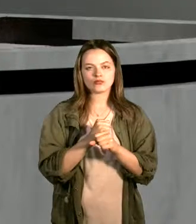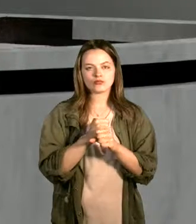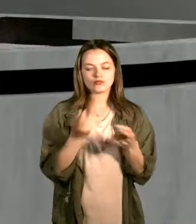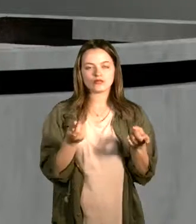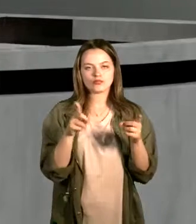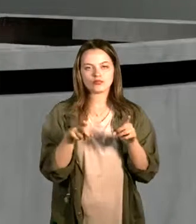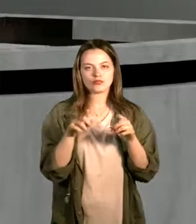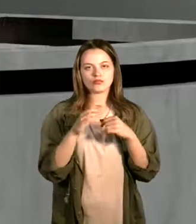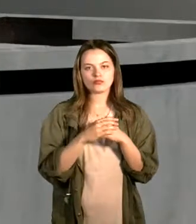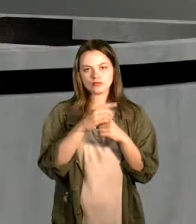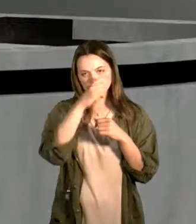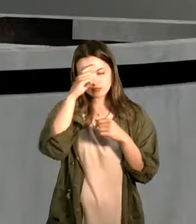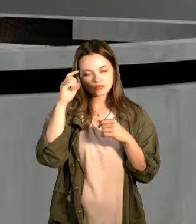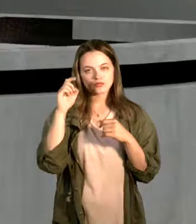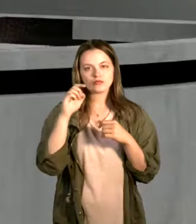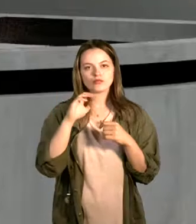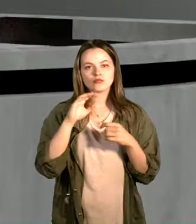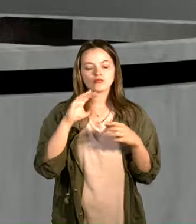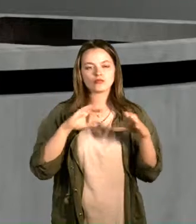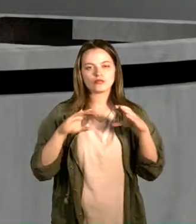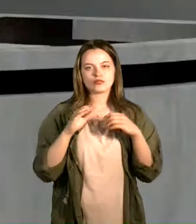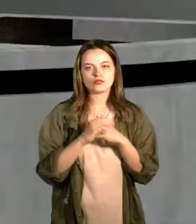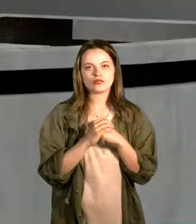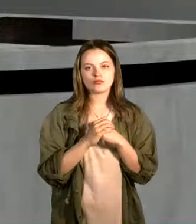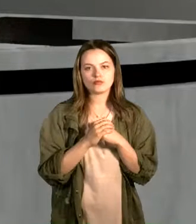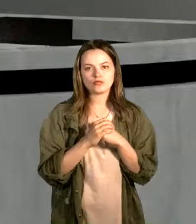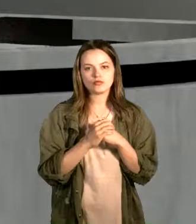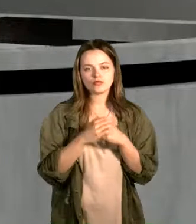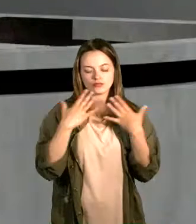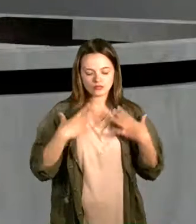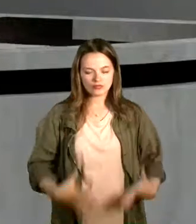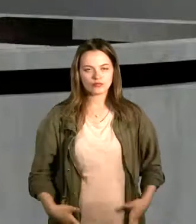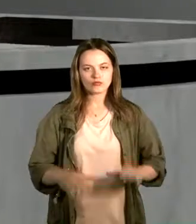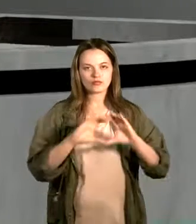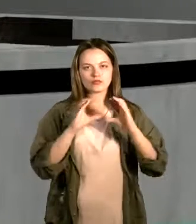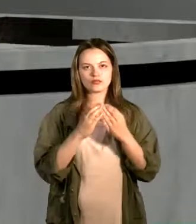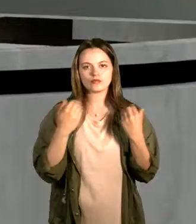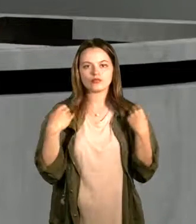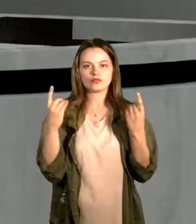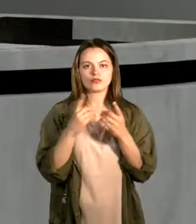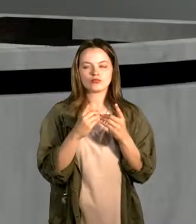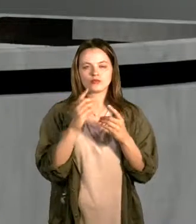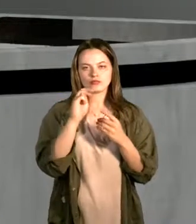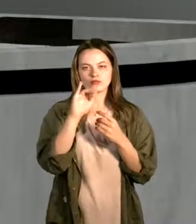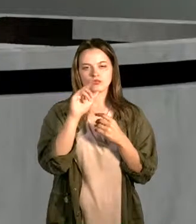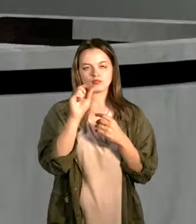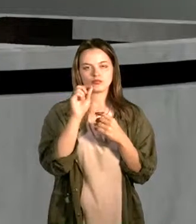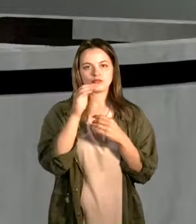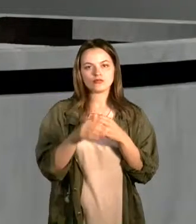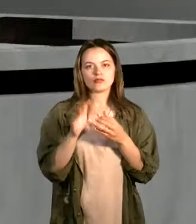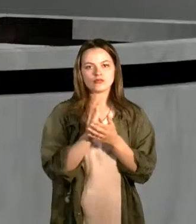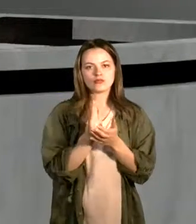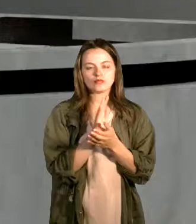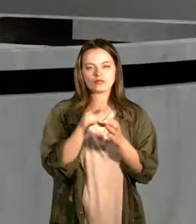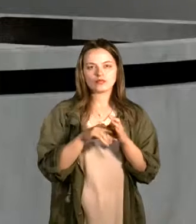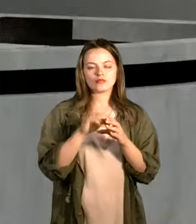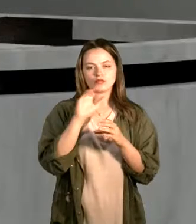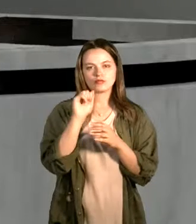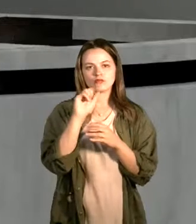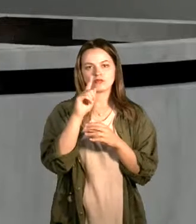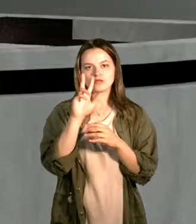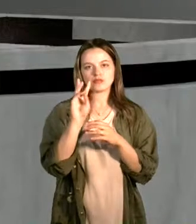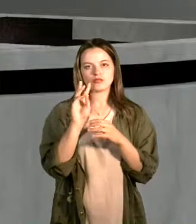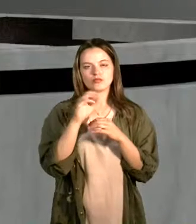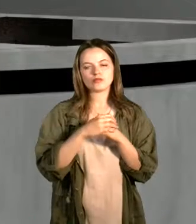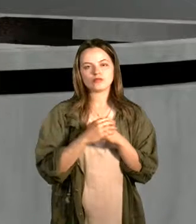end of the year events and summer activities in your community. Also, Fashion Club will be having a meeting May 9th after school in A136. We will